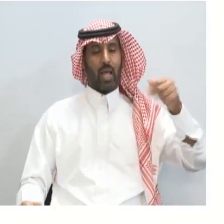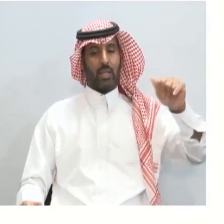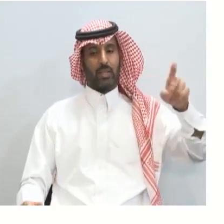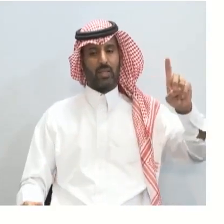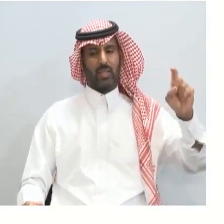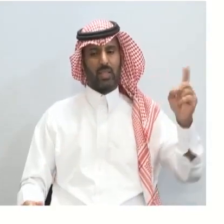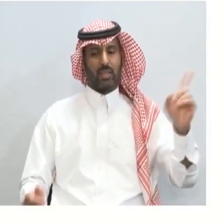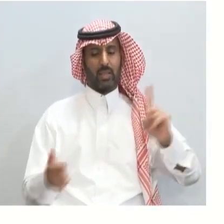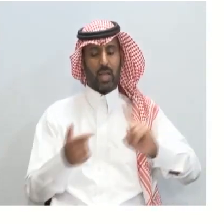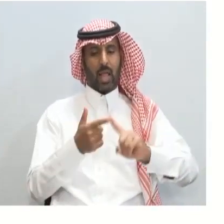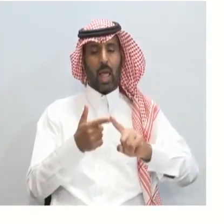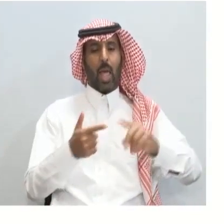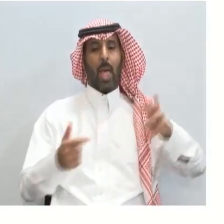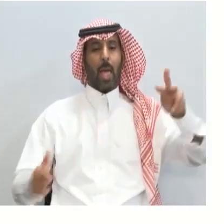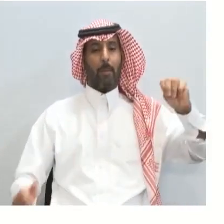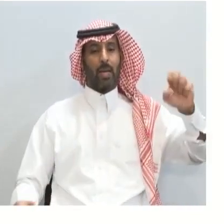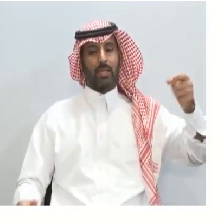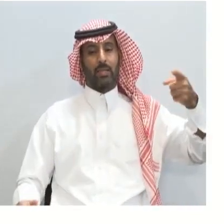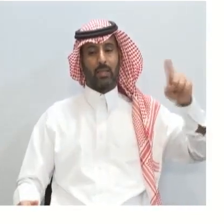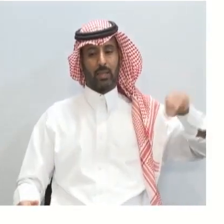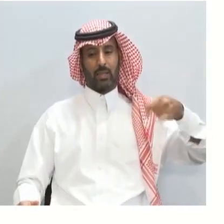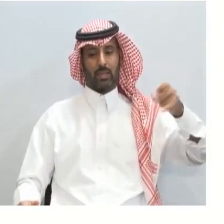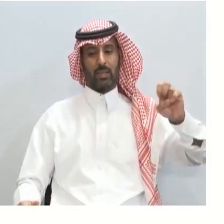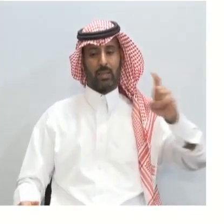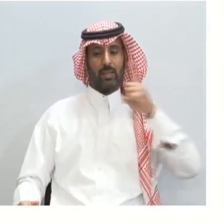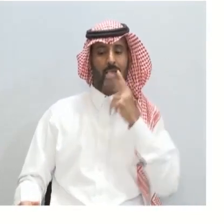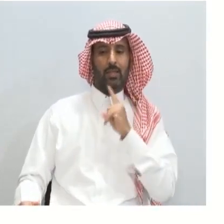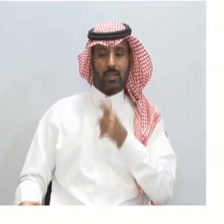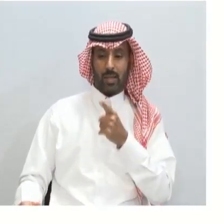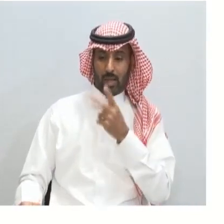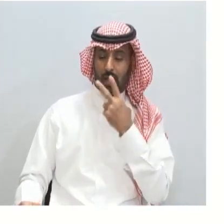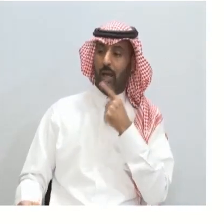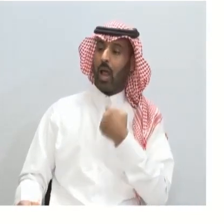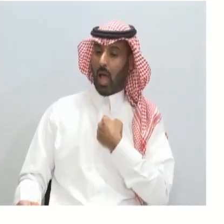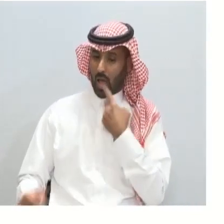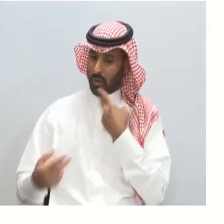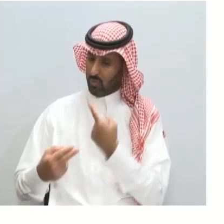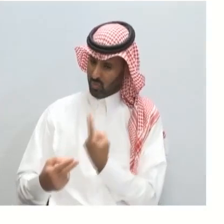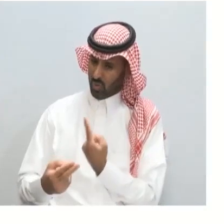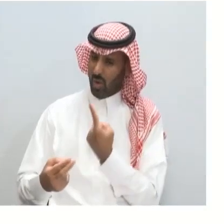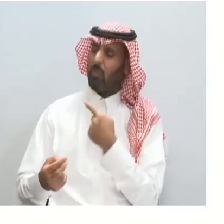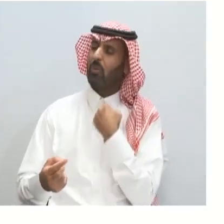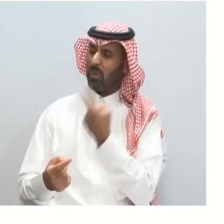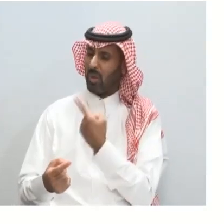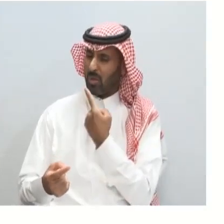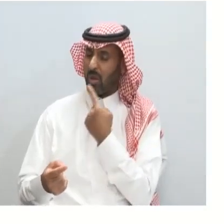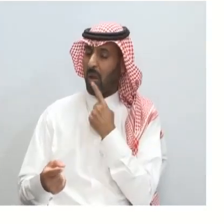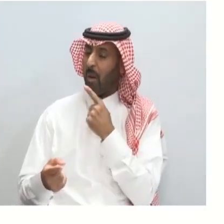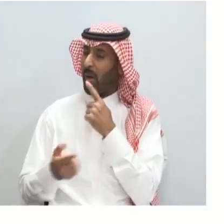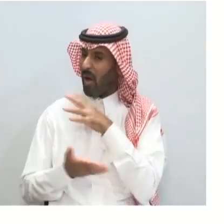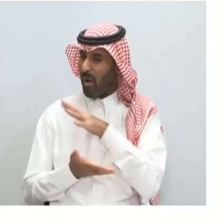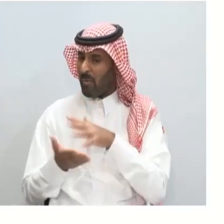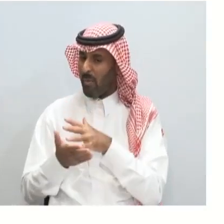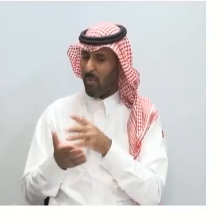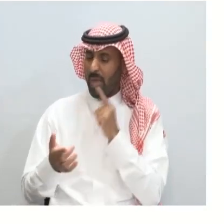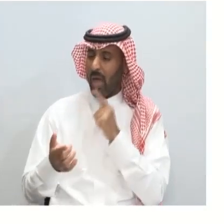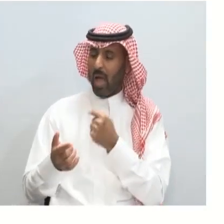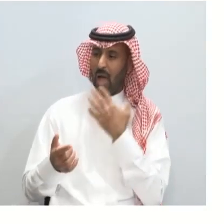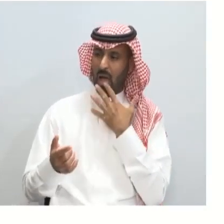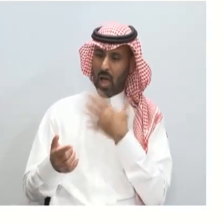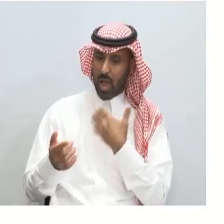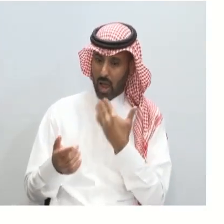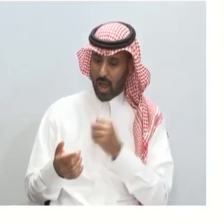and Majid. Khalid is saying here, can I talk to you about a problem I'm struggling with?